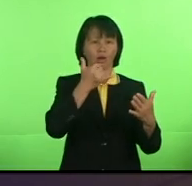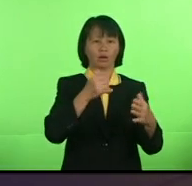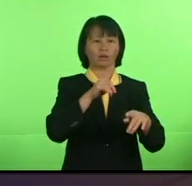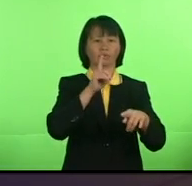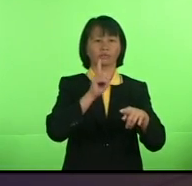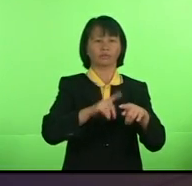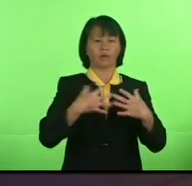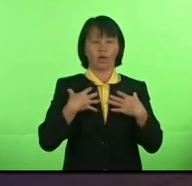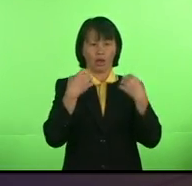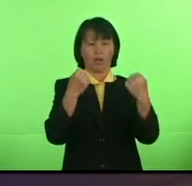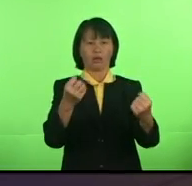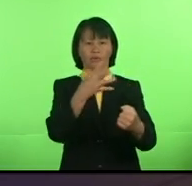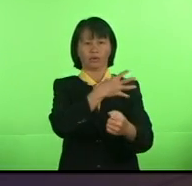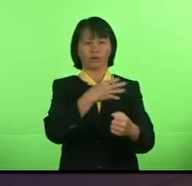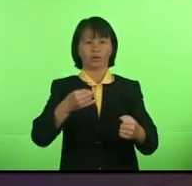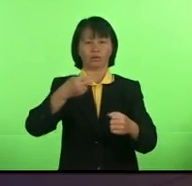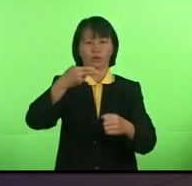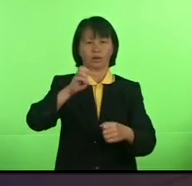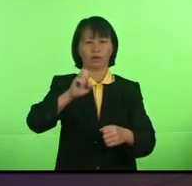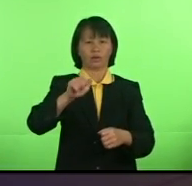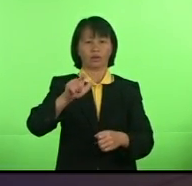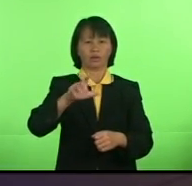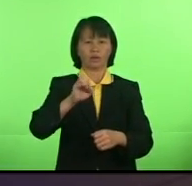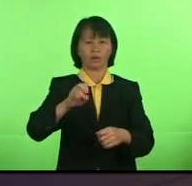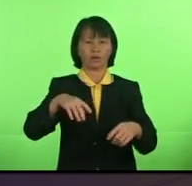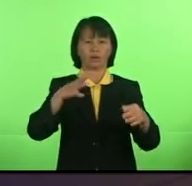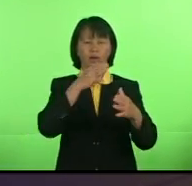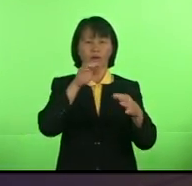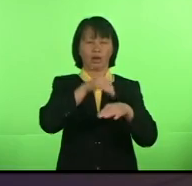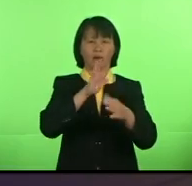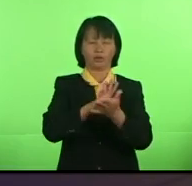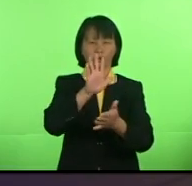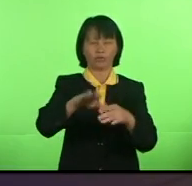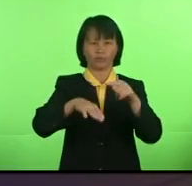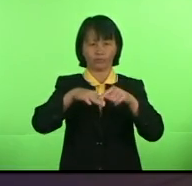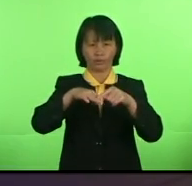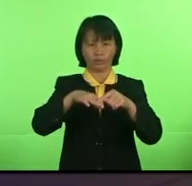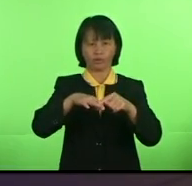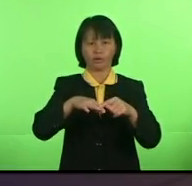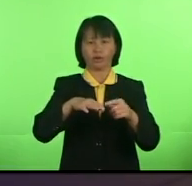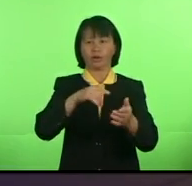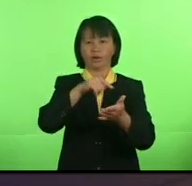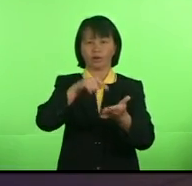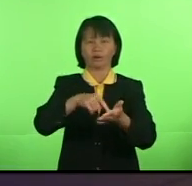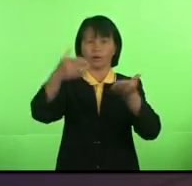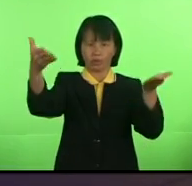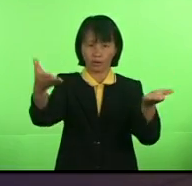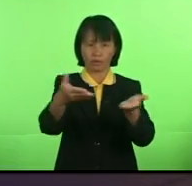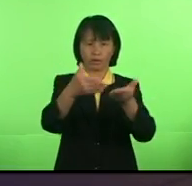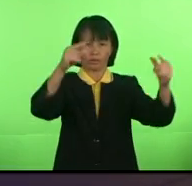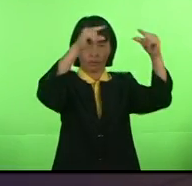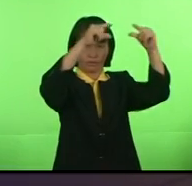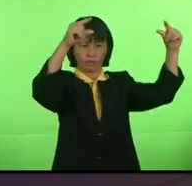fingertips. This is the essay topic. So this is the first paragraph. This is the introduction